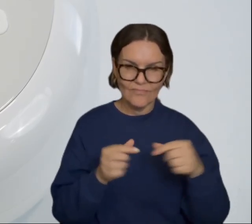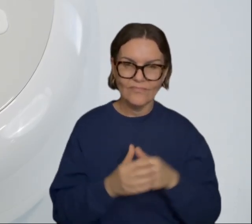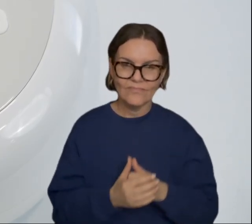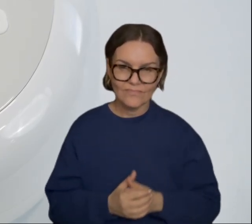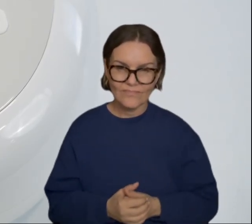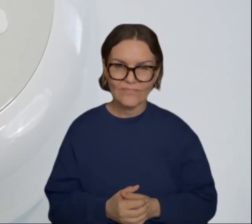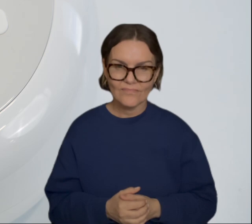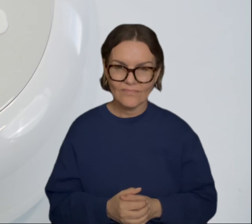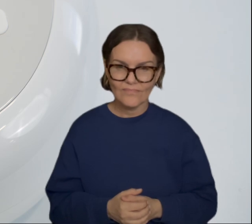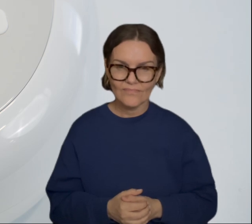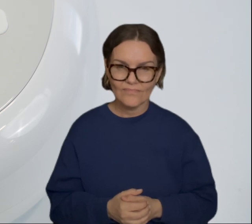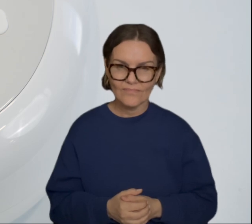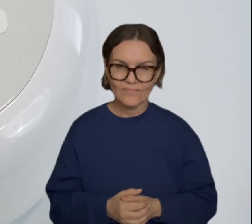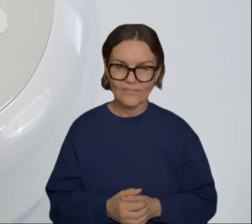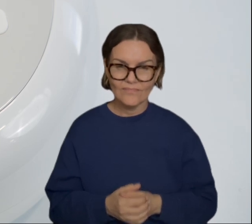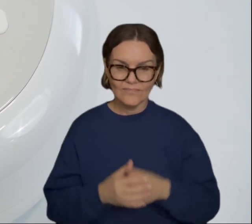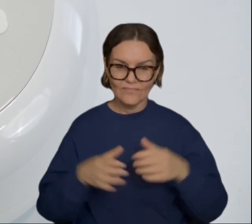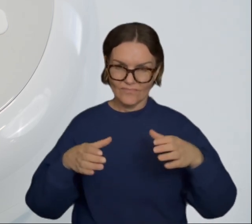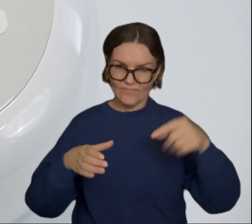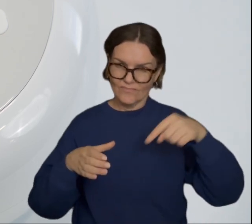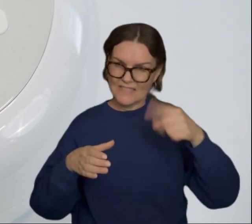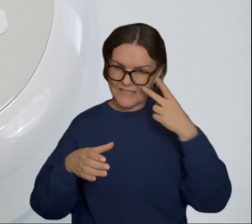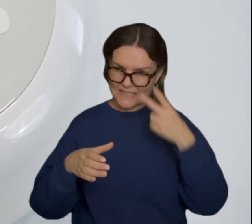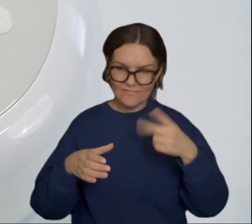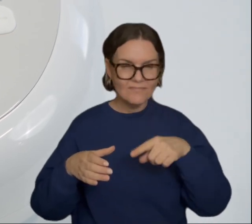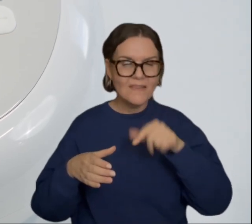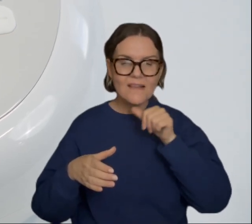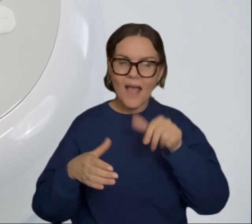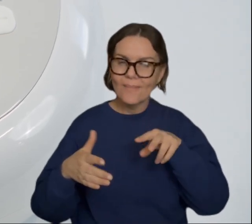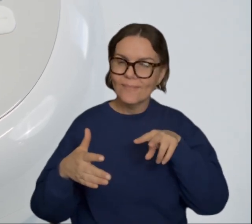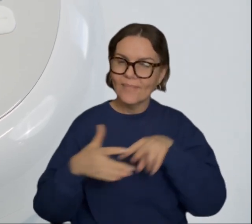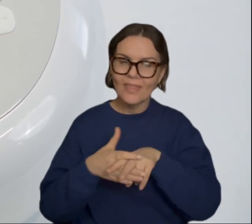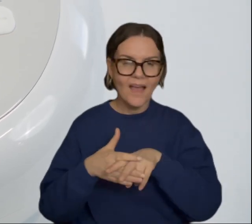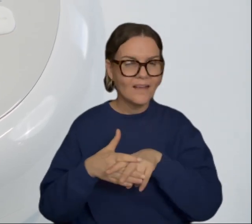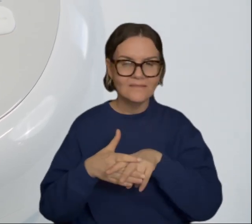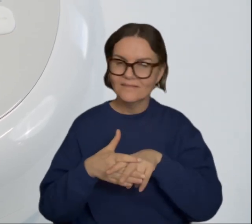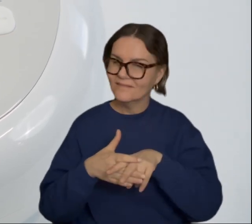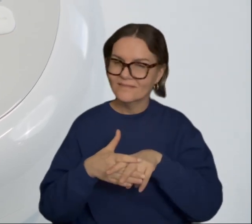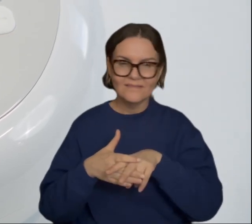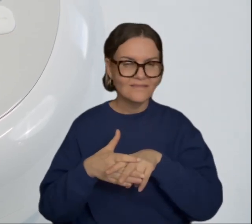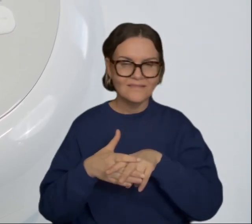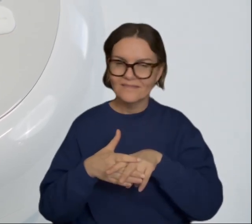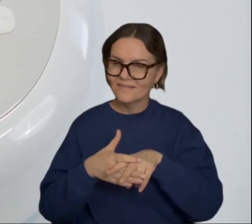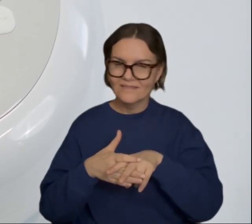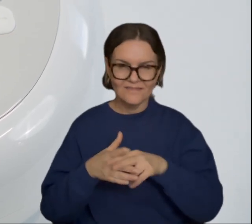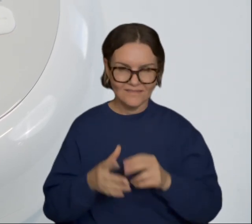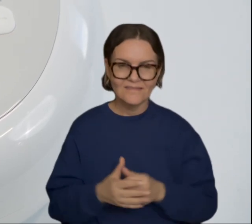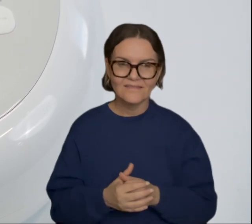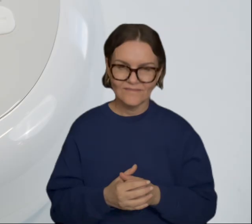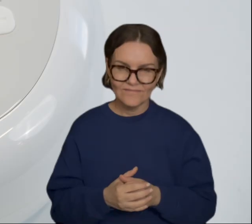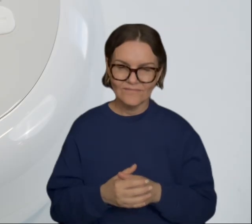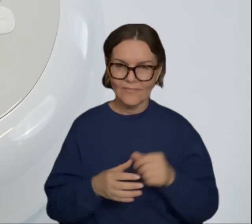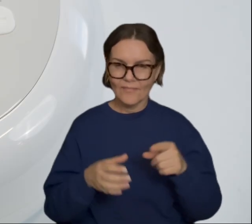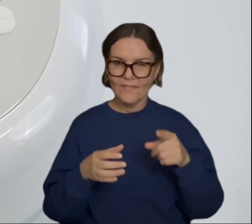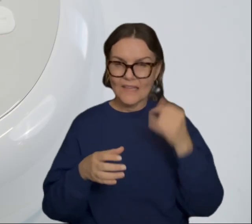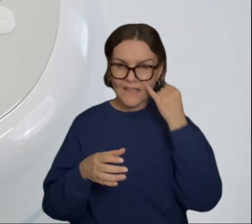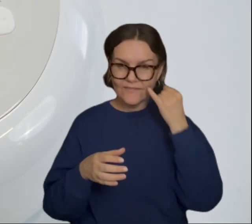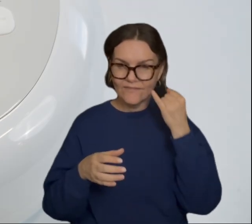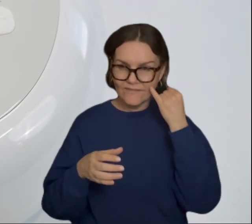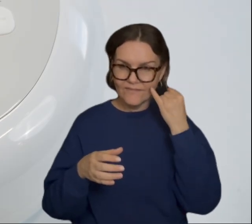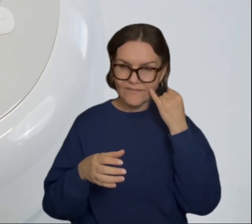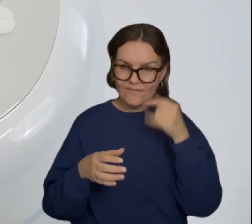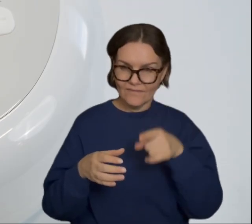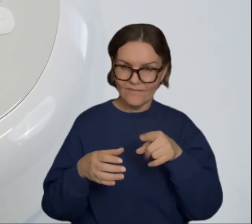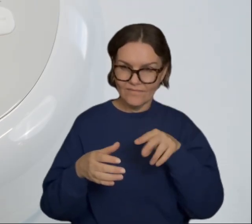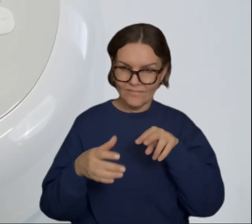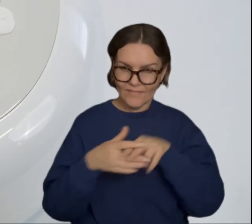has the option of the built-in rechargeable battery. So you'll see that mine is not plugged in right now while I'm using it, but this is where the plug port is.